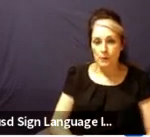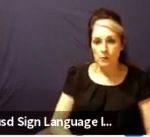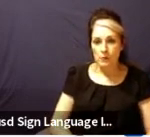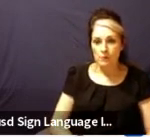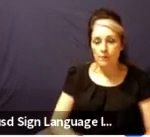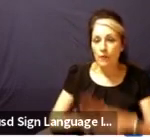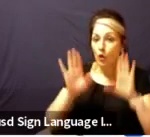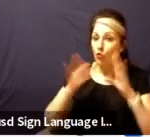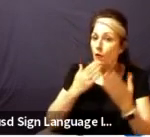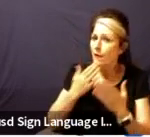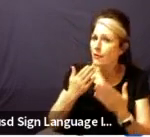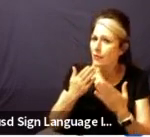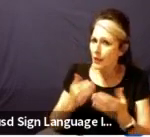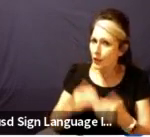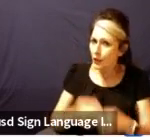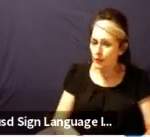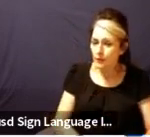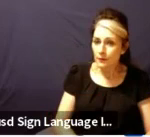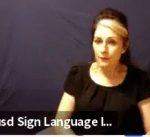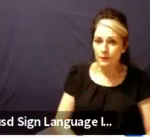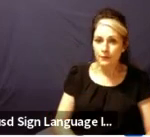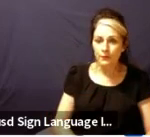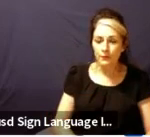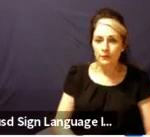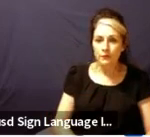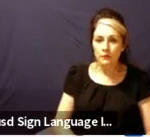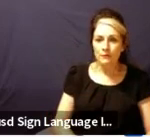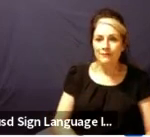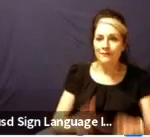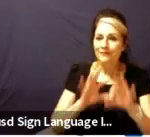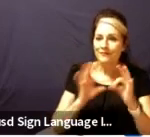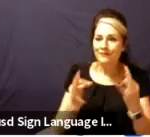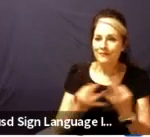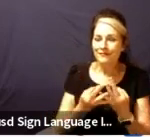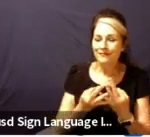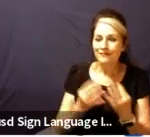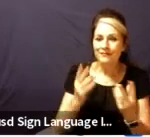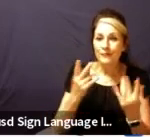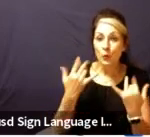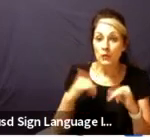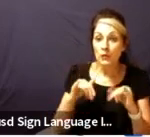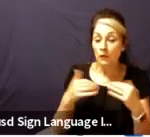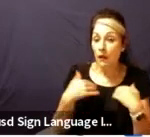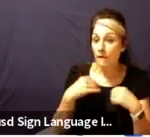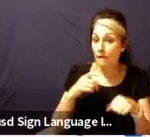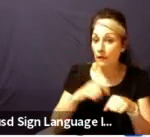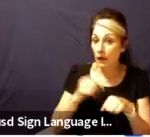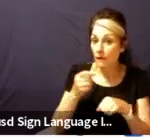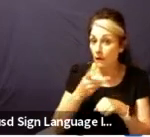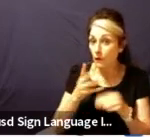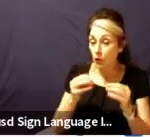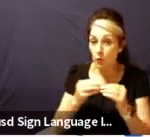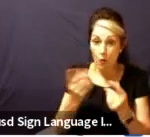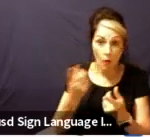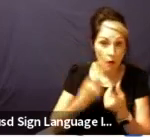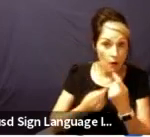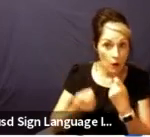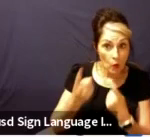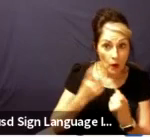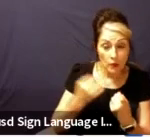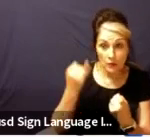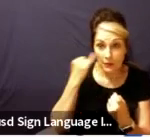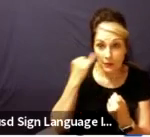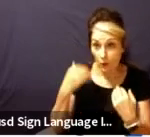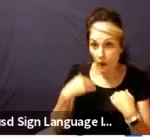Great, thank you very much. Families, we still have time for a couple of more questions. If you